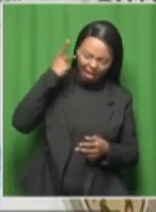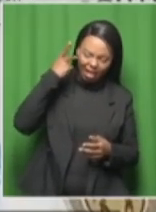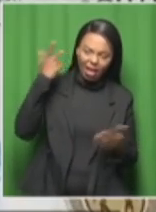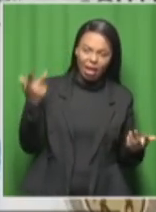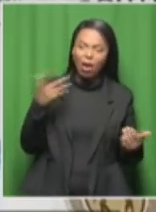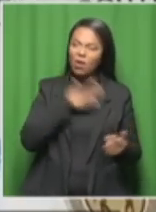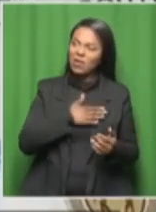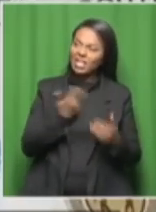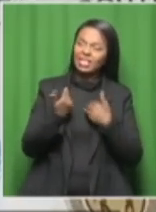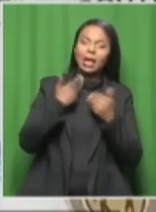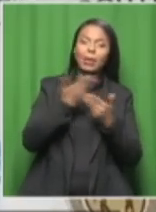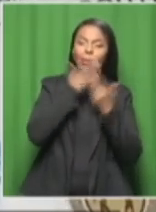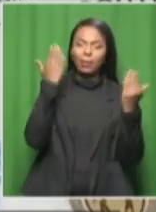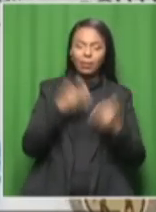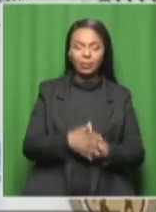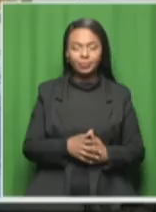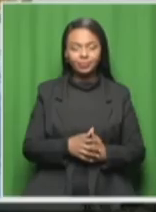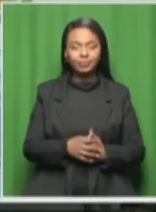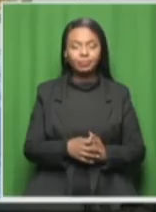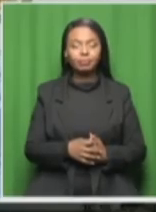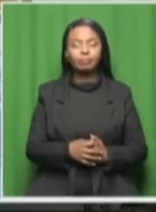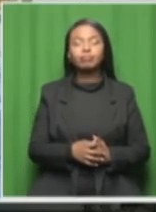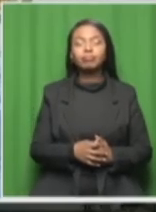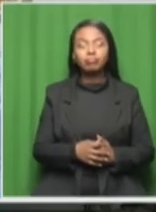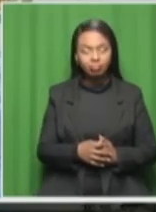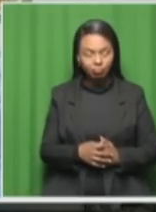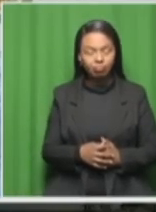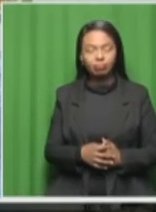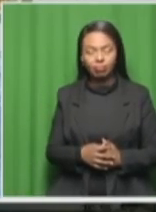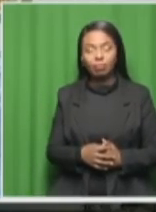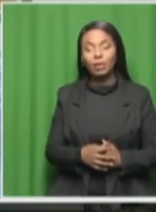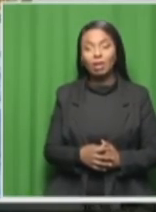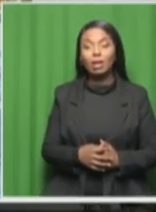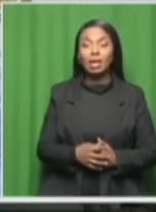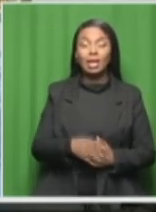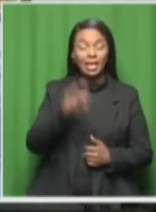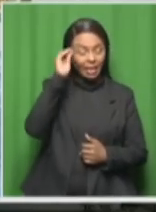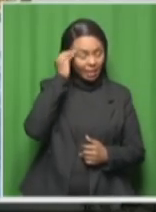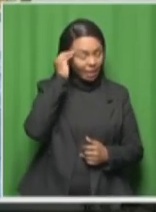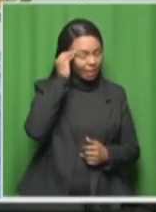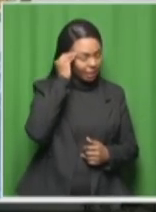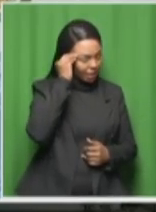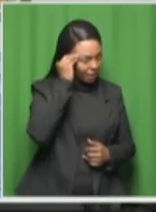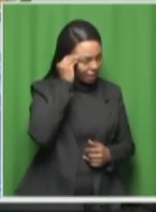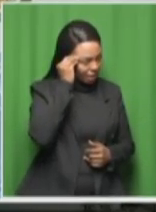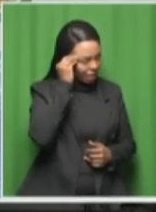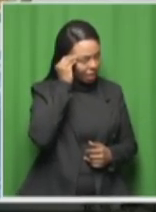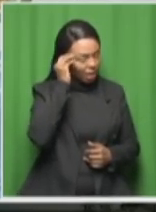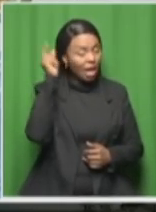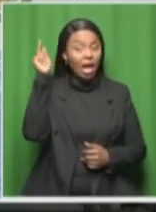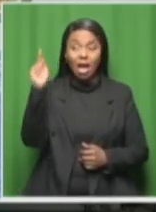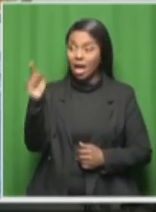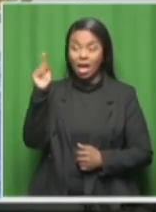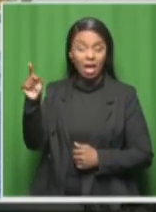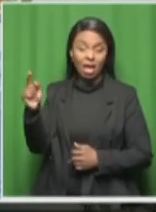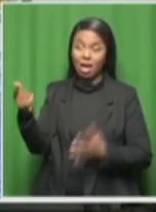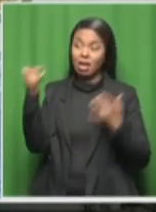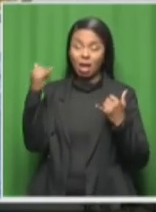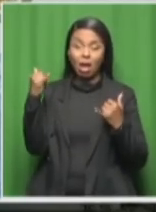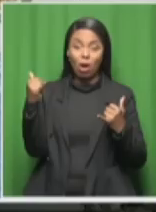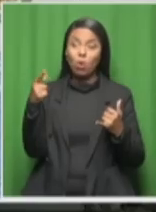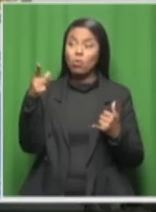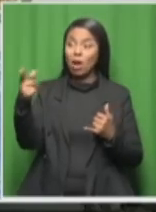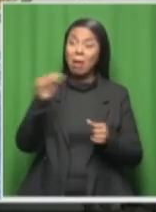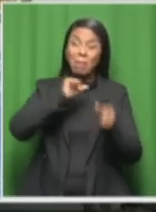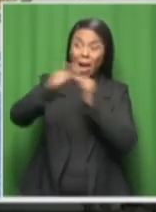away. So interestingly, so that running away cannot be permanent. For instance, you are